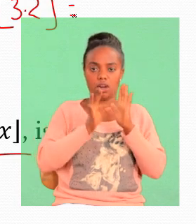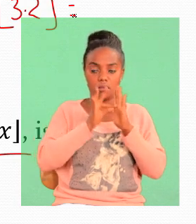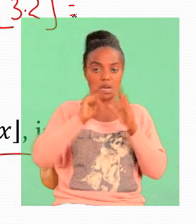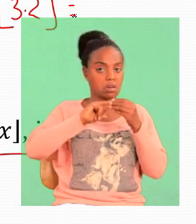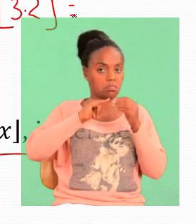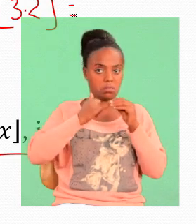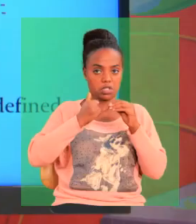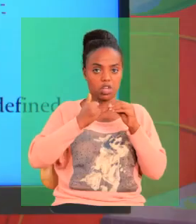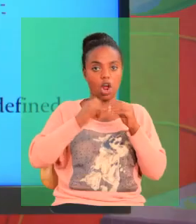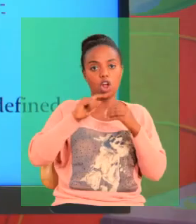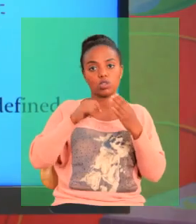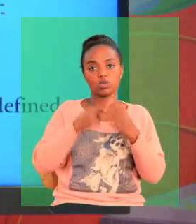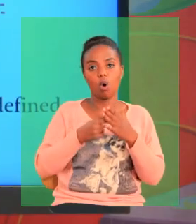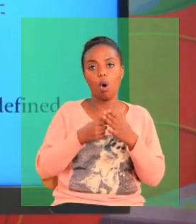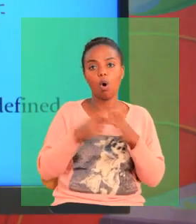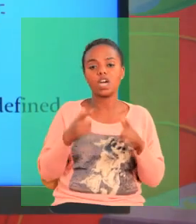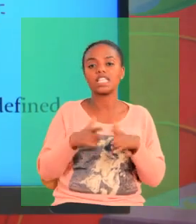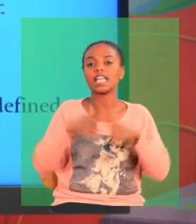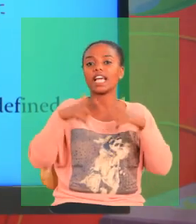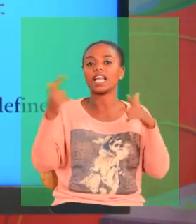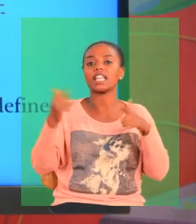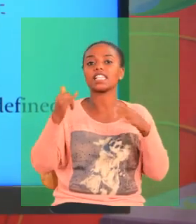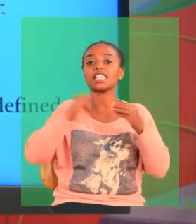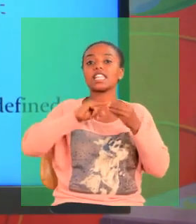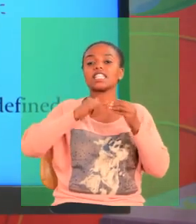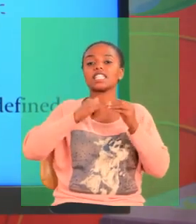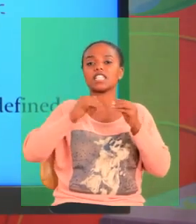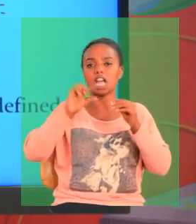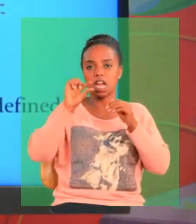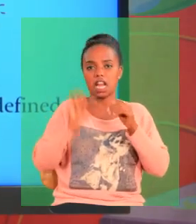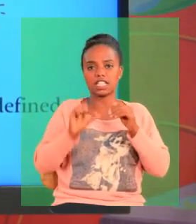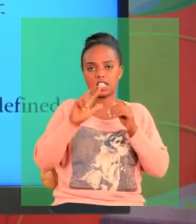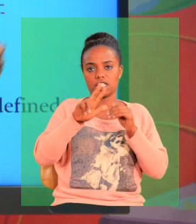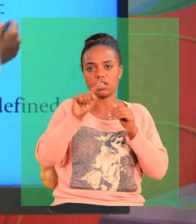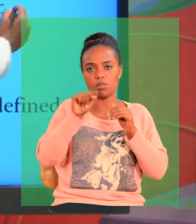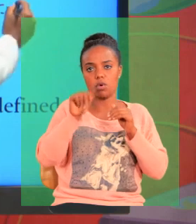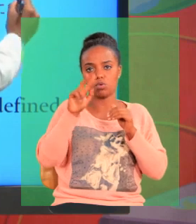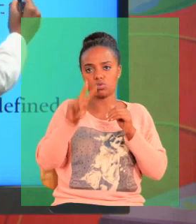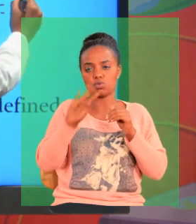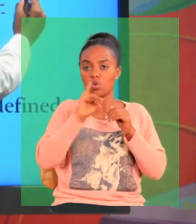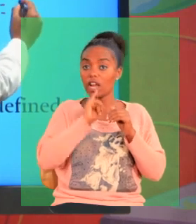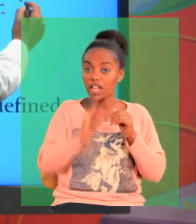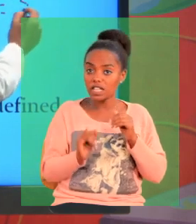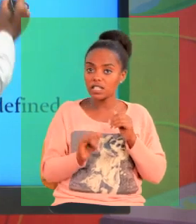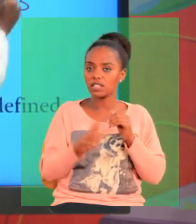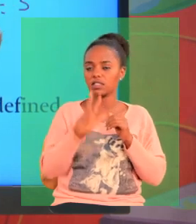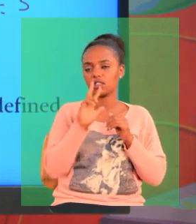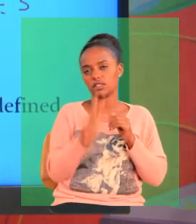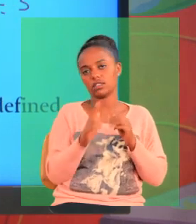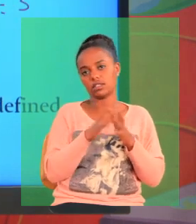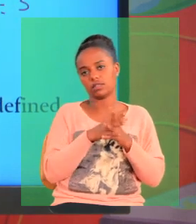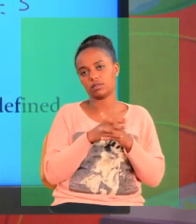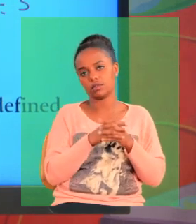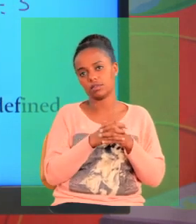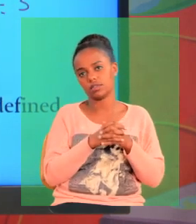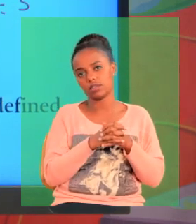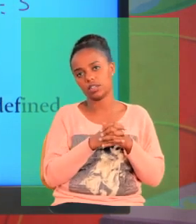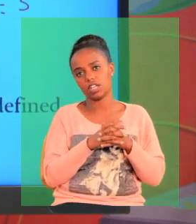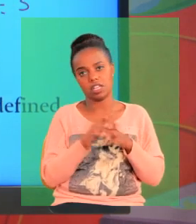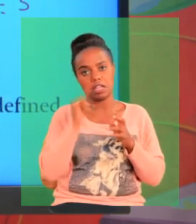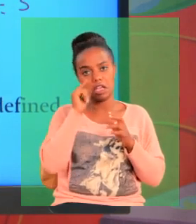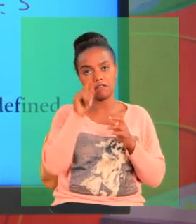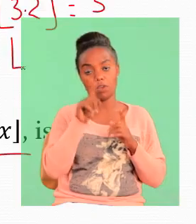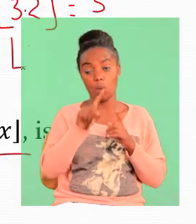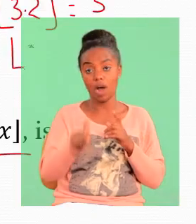integer. So the greatest integer less than 3.2 is it is 3. And if you are